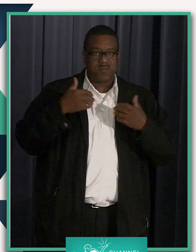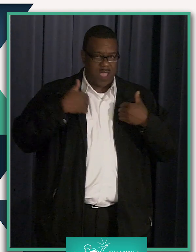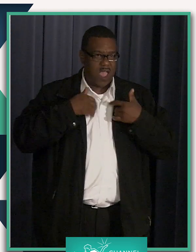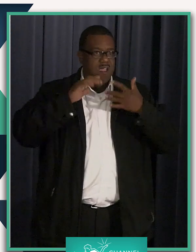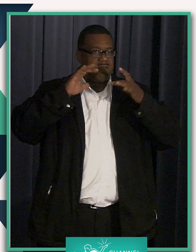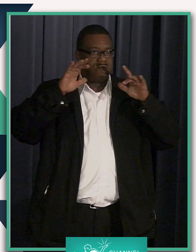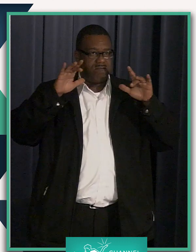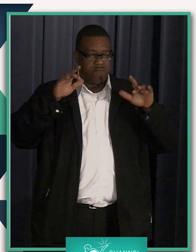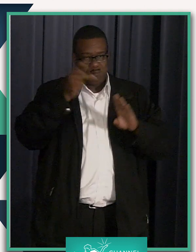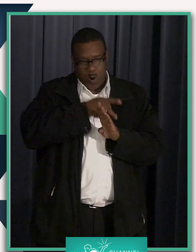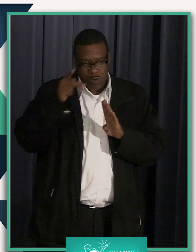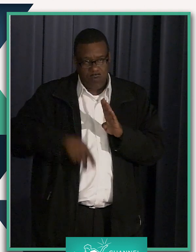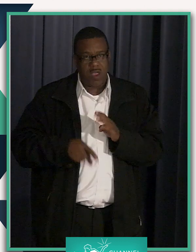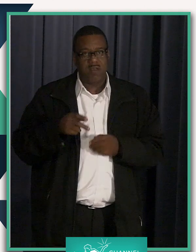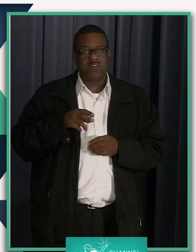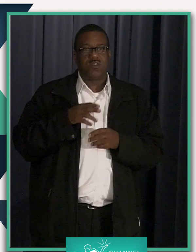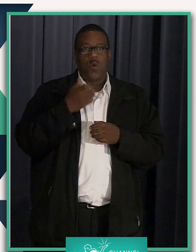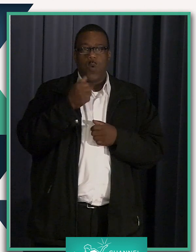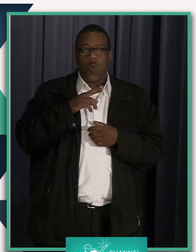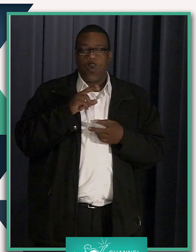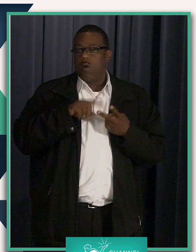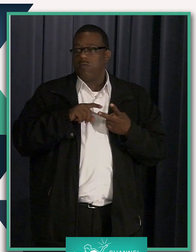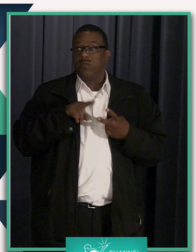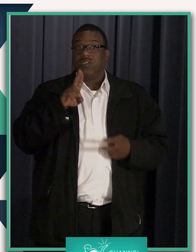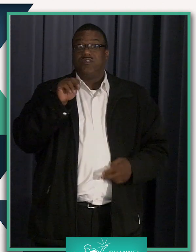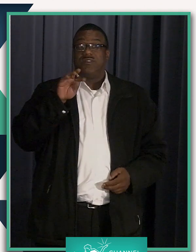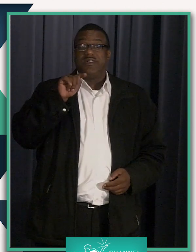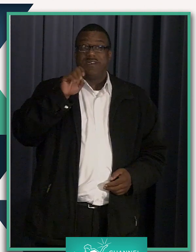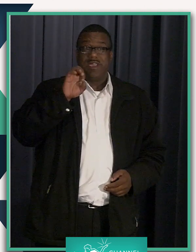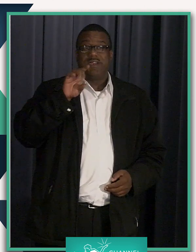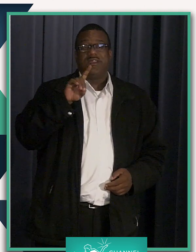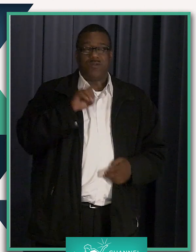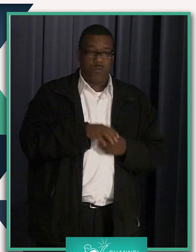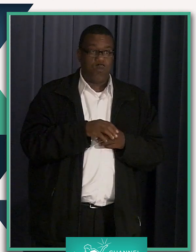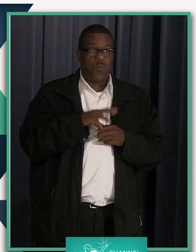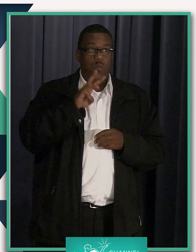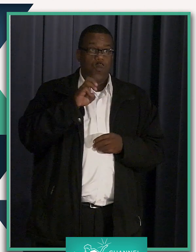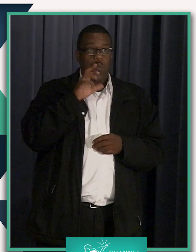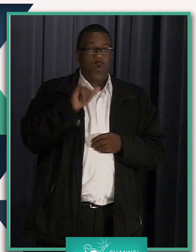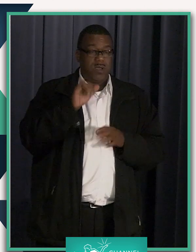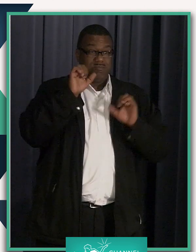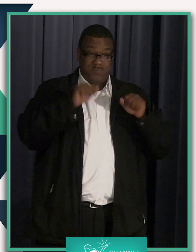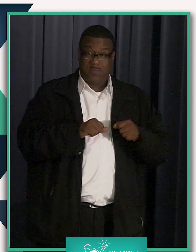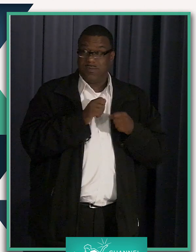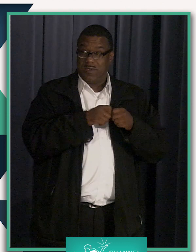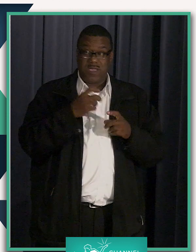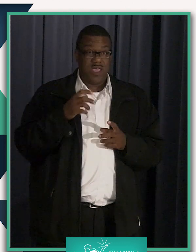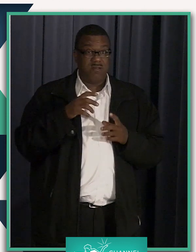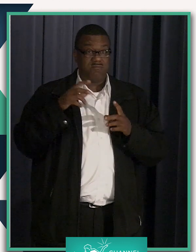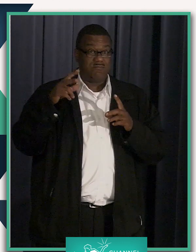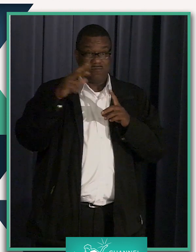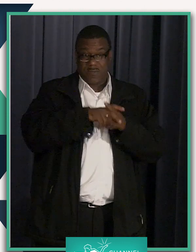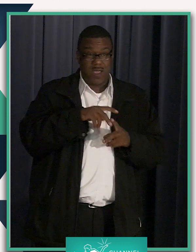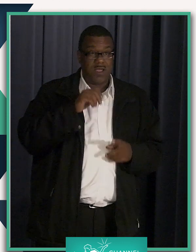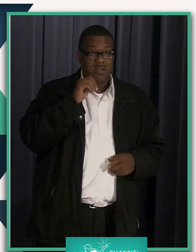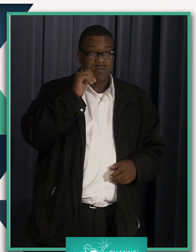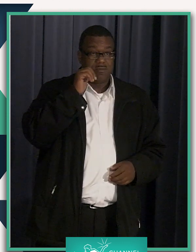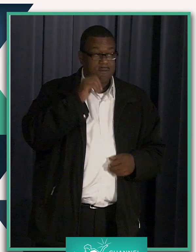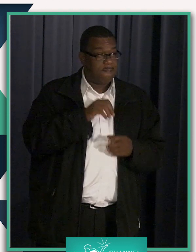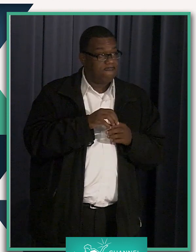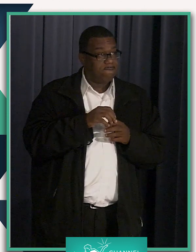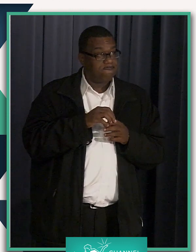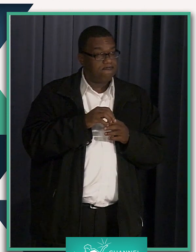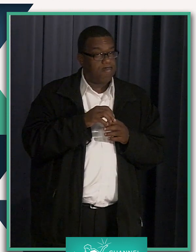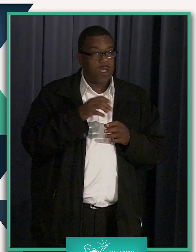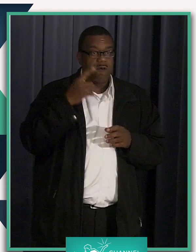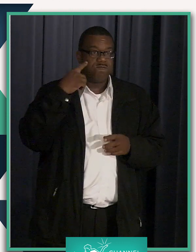on United Way, and you can go on tomorrow. And they'll help you file your taxes on more of a